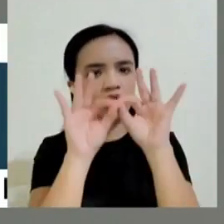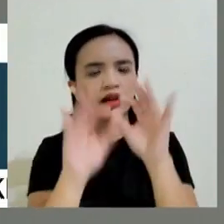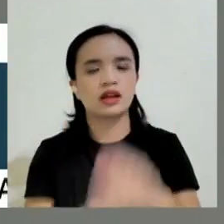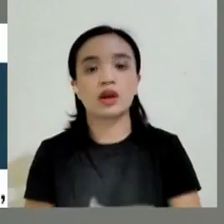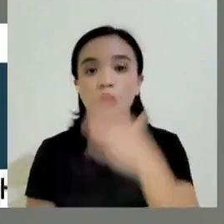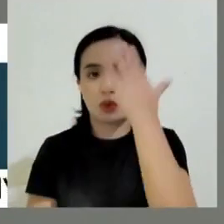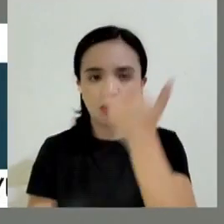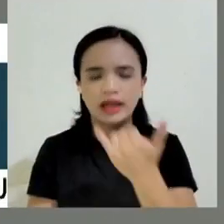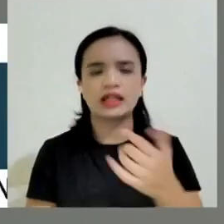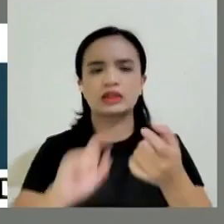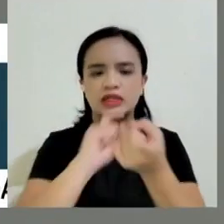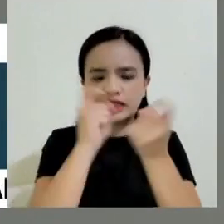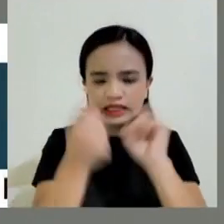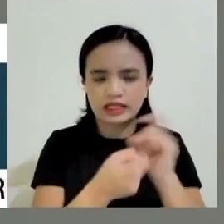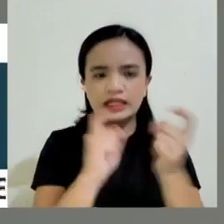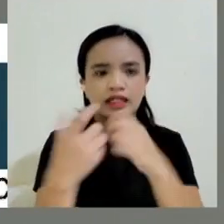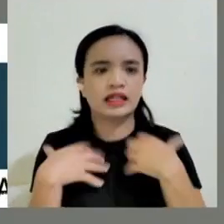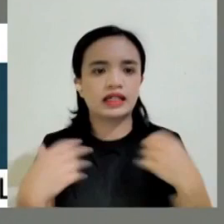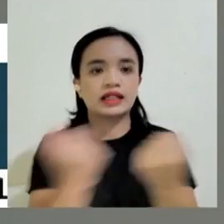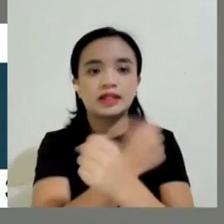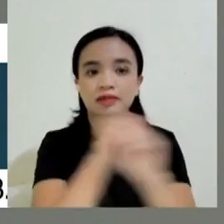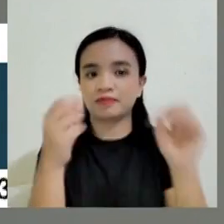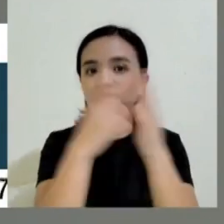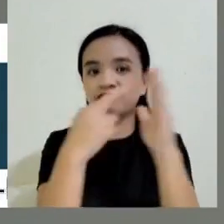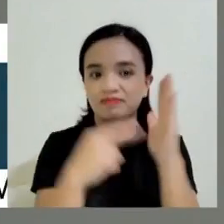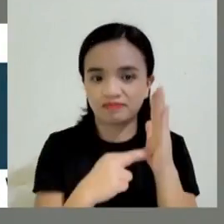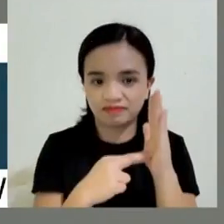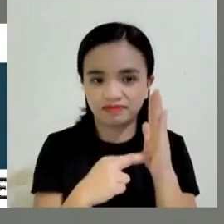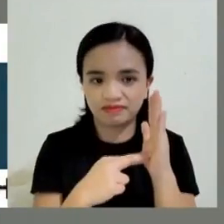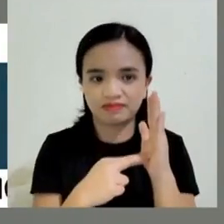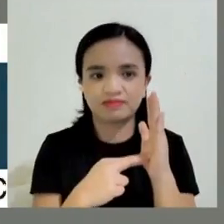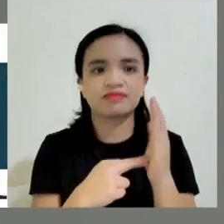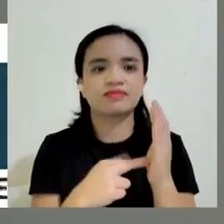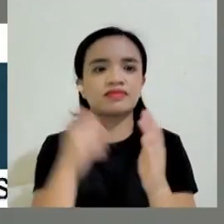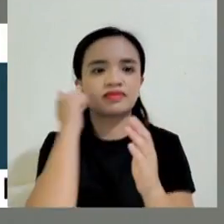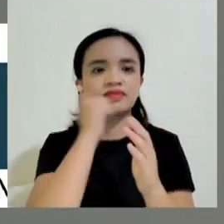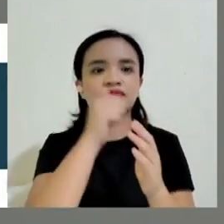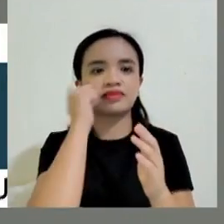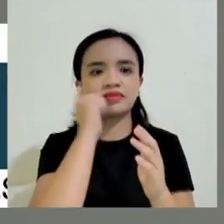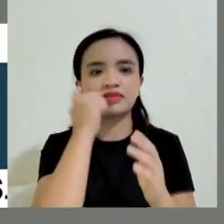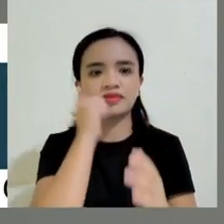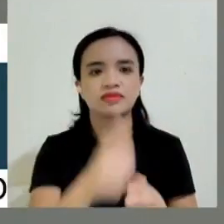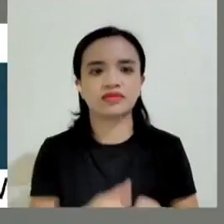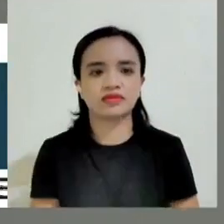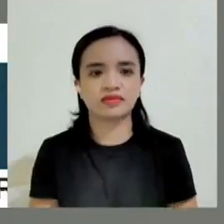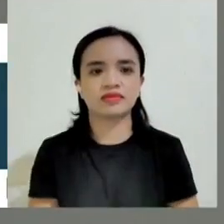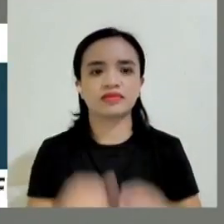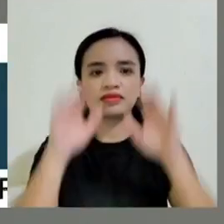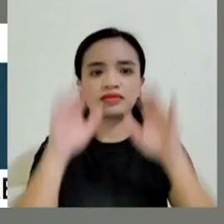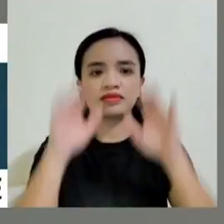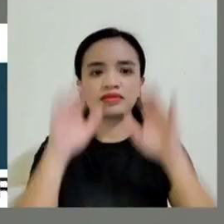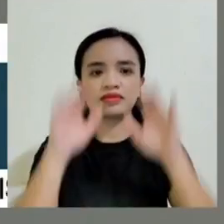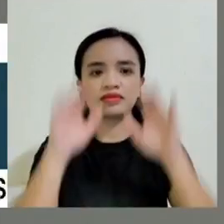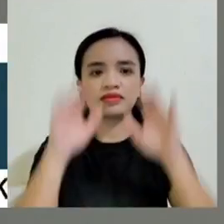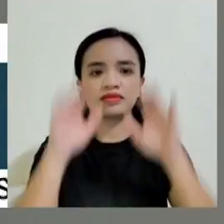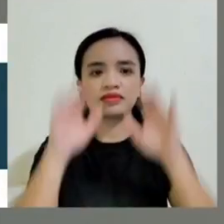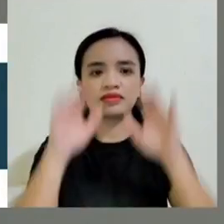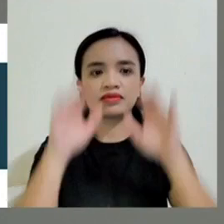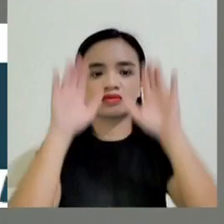ever-changing health and safety protocols that kind of changed every day, travel restrictions, tourism destination